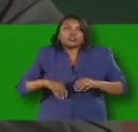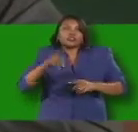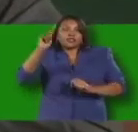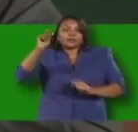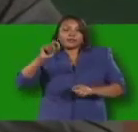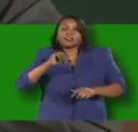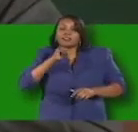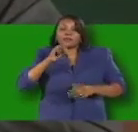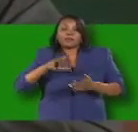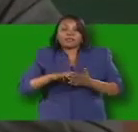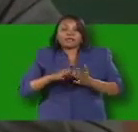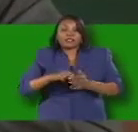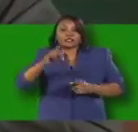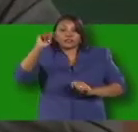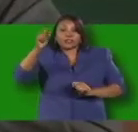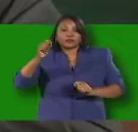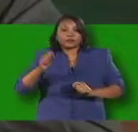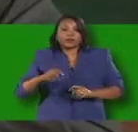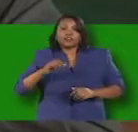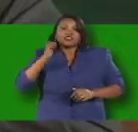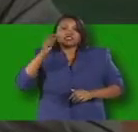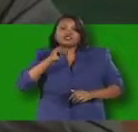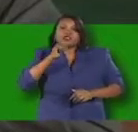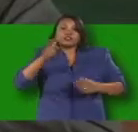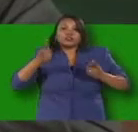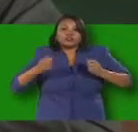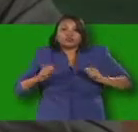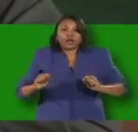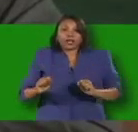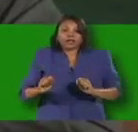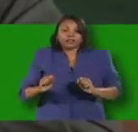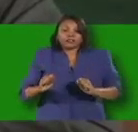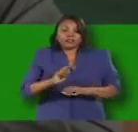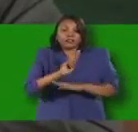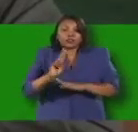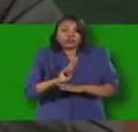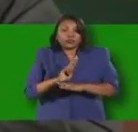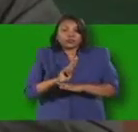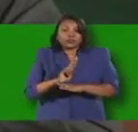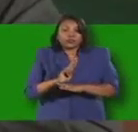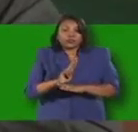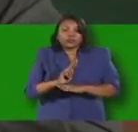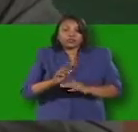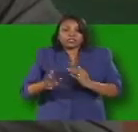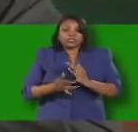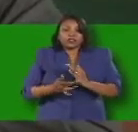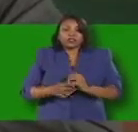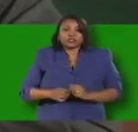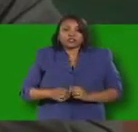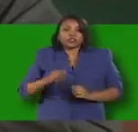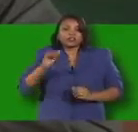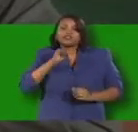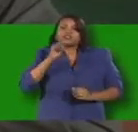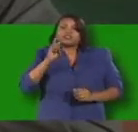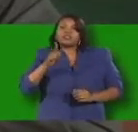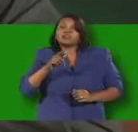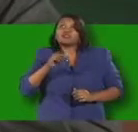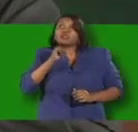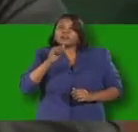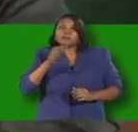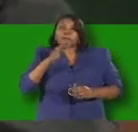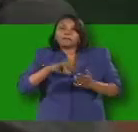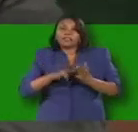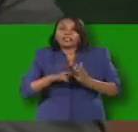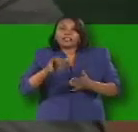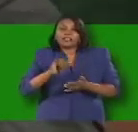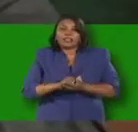not mean that Trinidad and Tobago should not try taking advantage of these cutting-edge technologies. It should not mean that, and